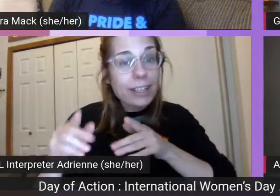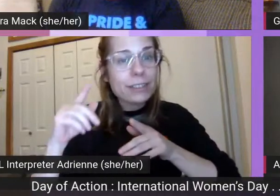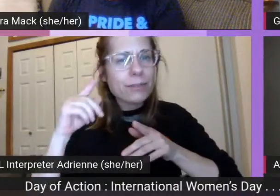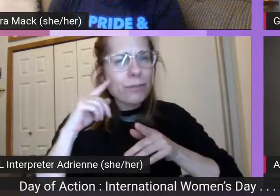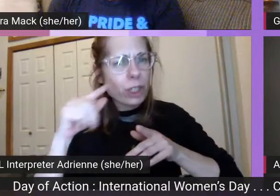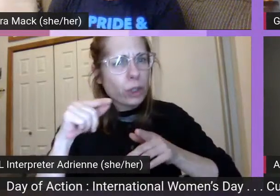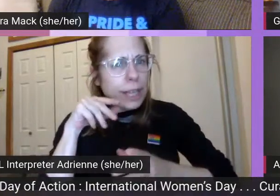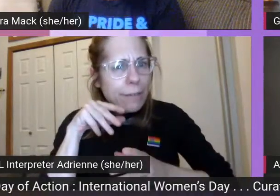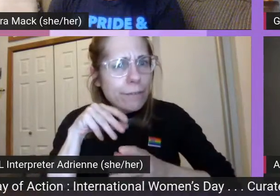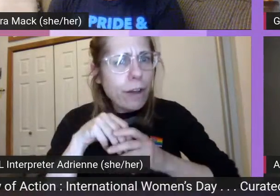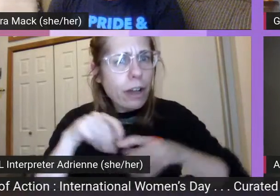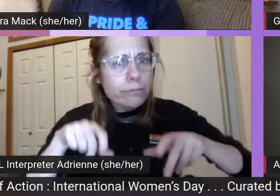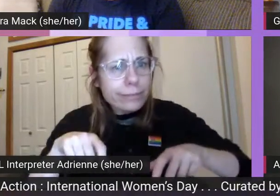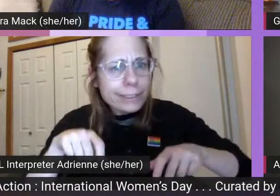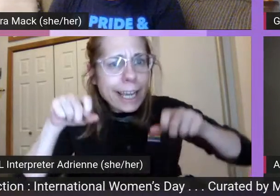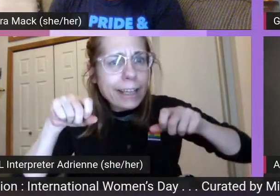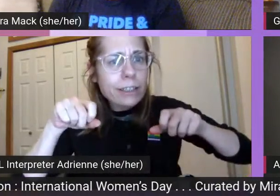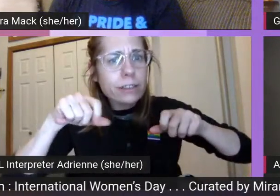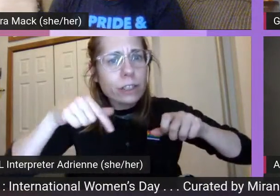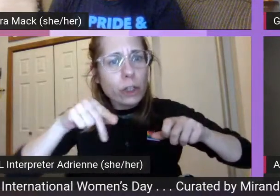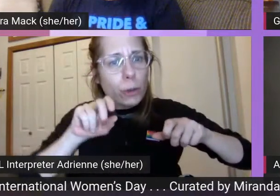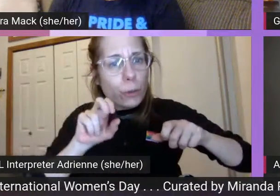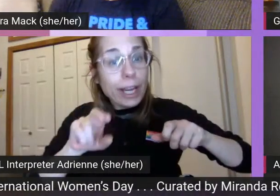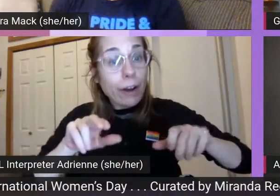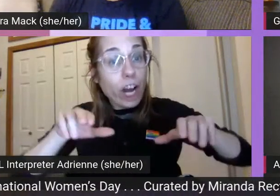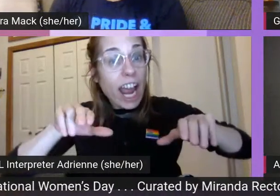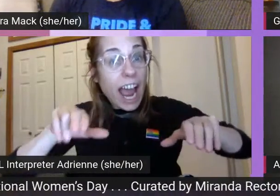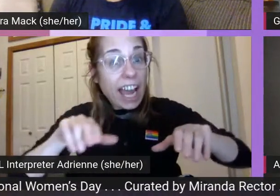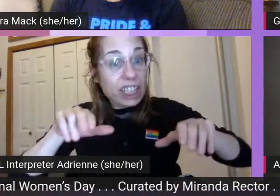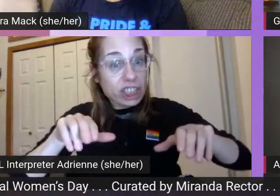Connecticut, this legislative cycle, and beyond.